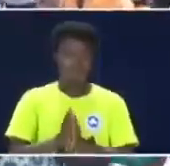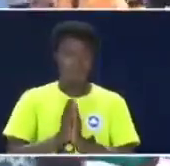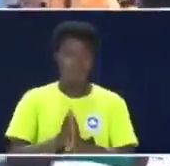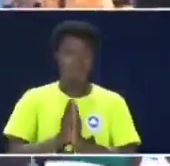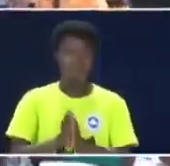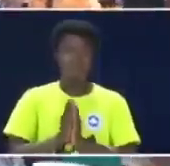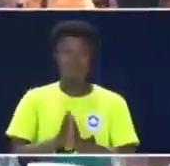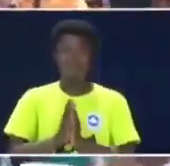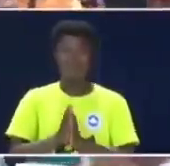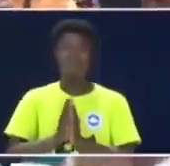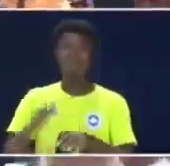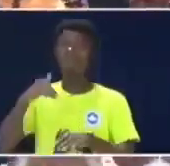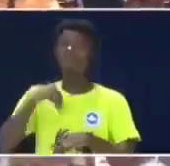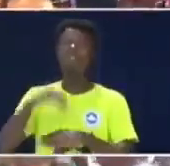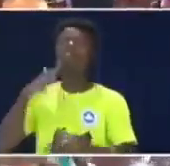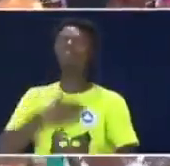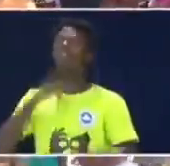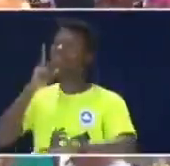that my time